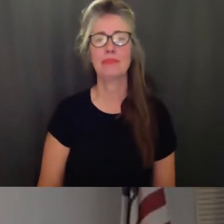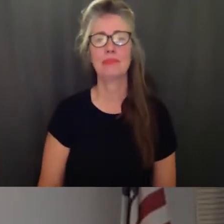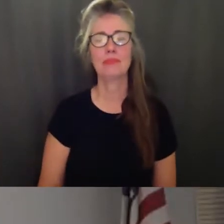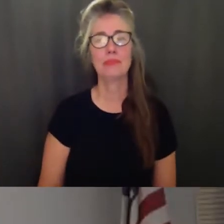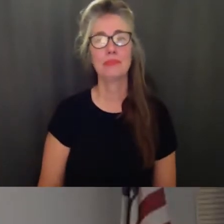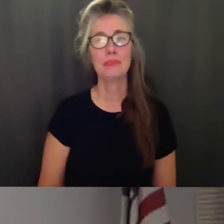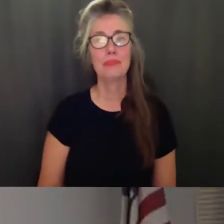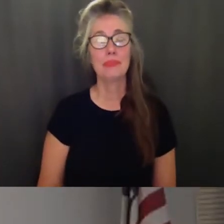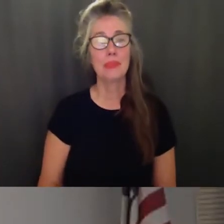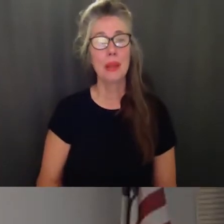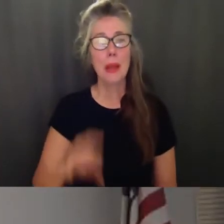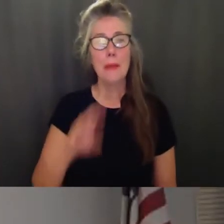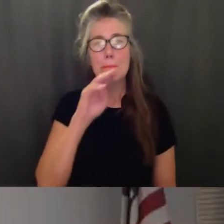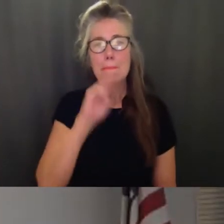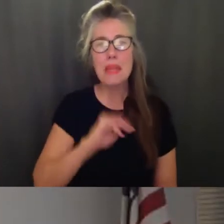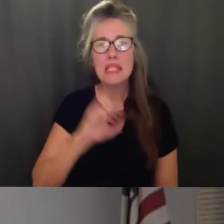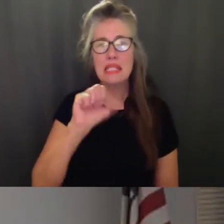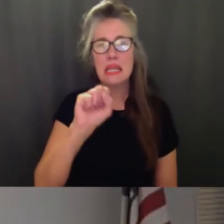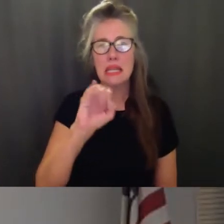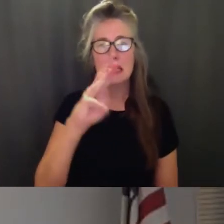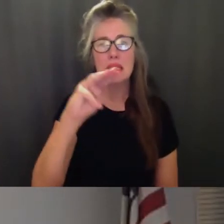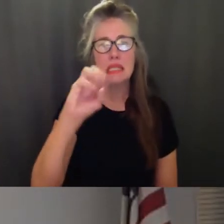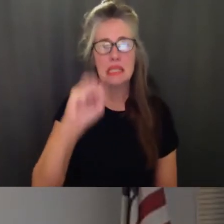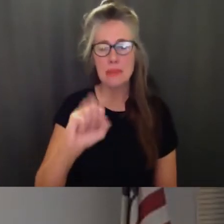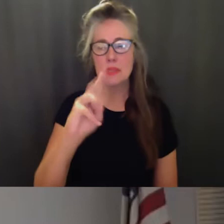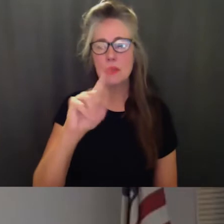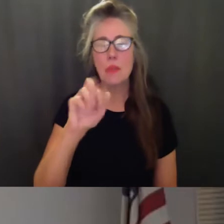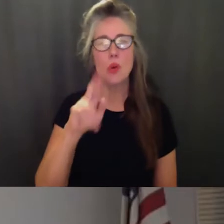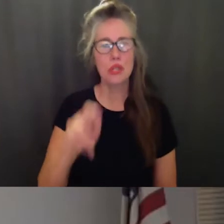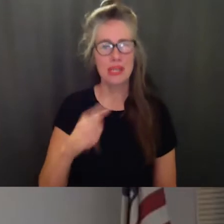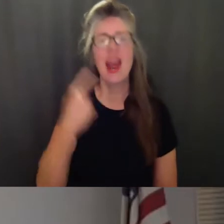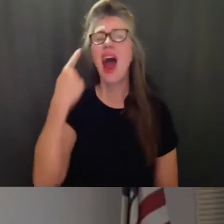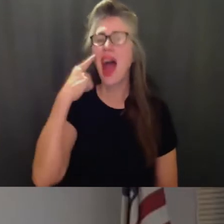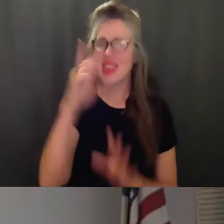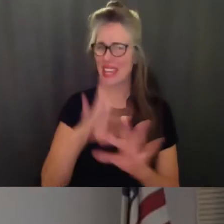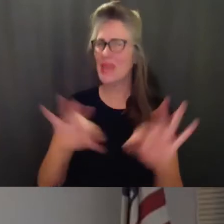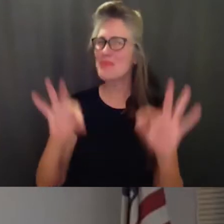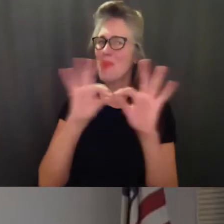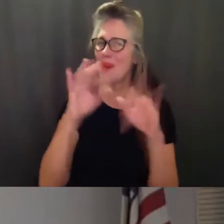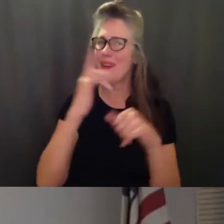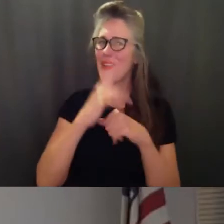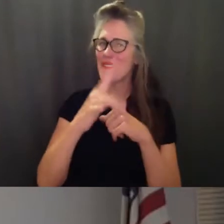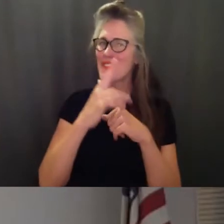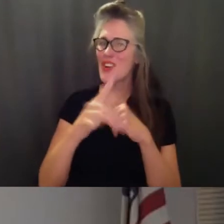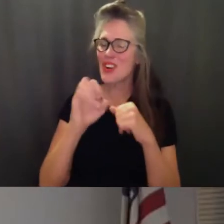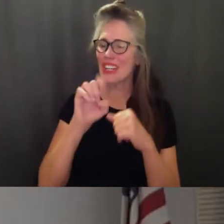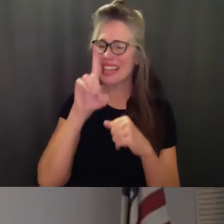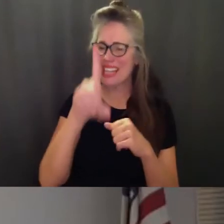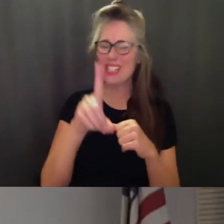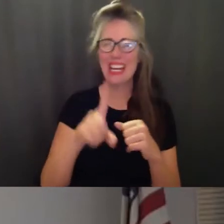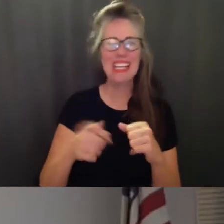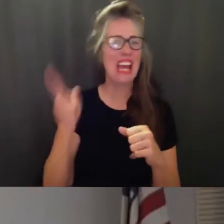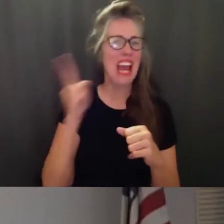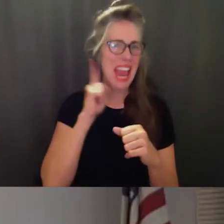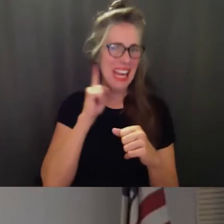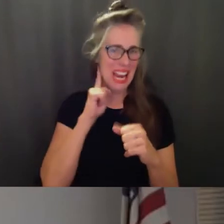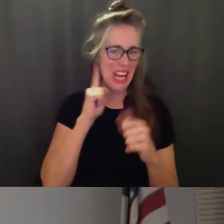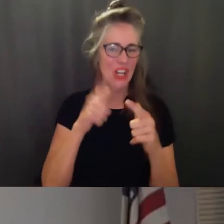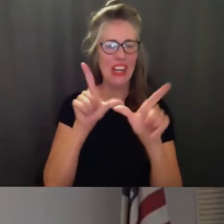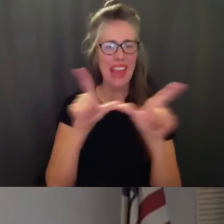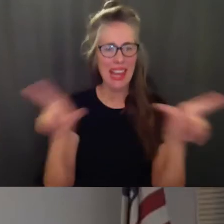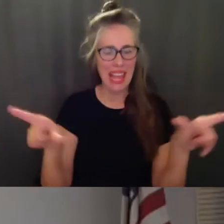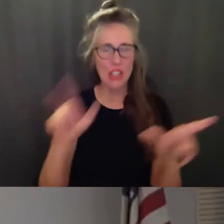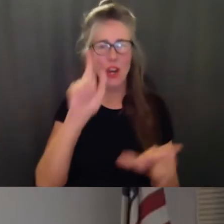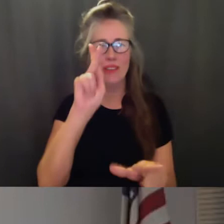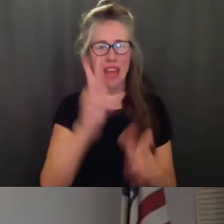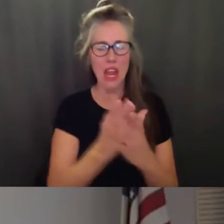Ms. Sims-Moten. Yes, thank you. I certainly echo the early care and education. so glad to see that. And I was hearing the language of P through 12 districts.